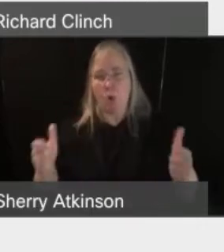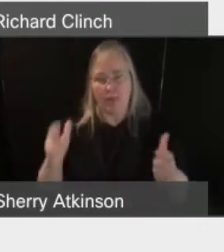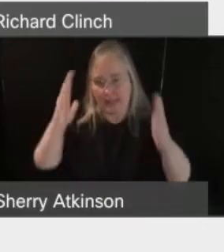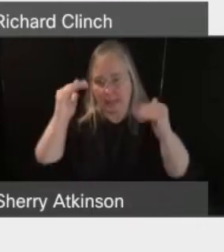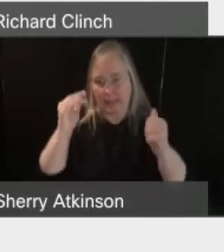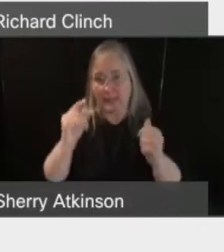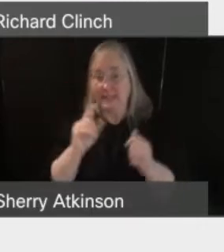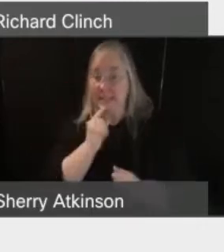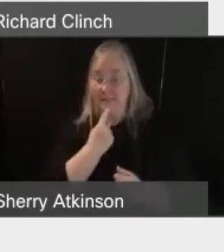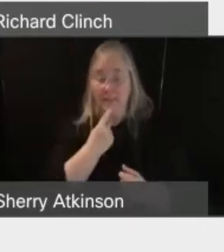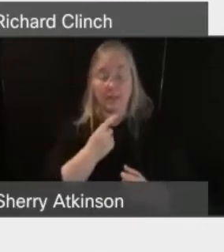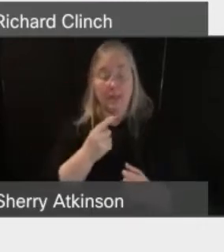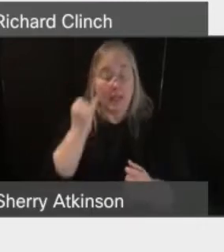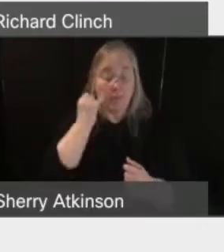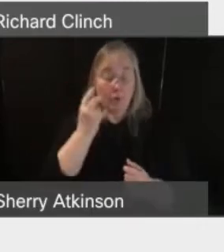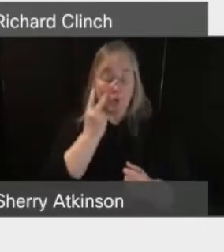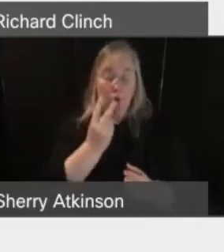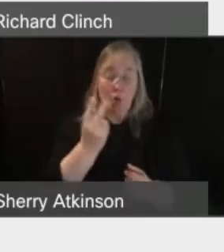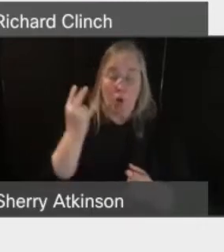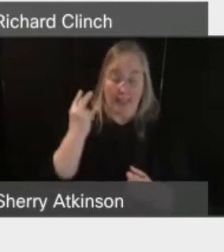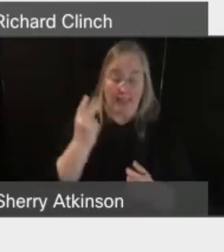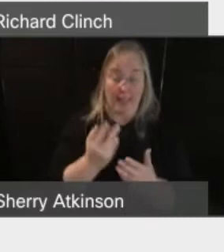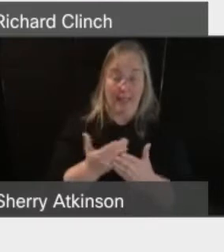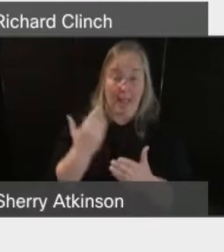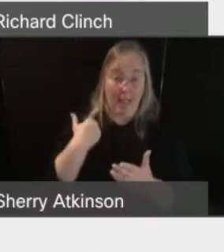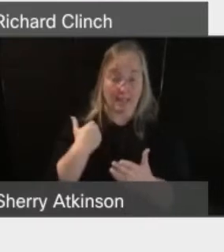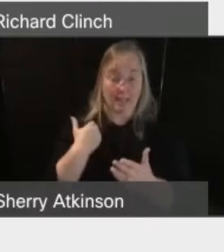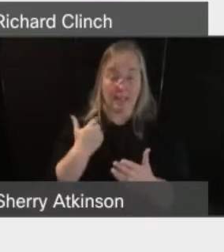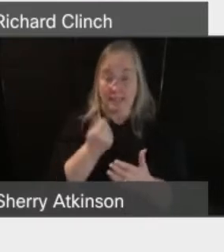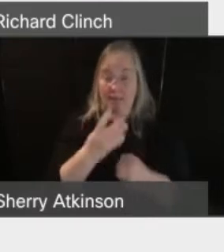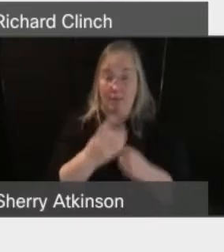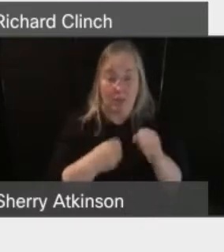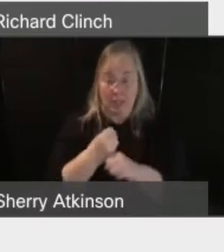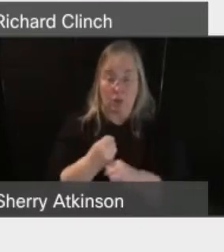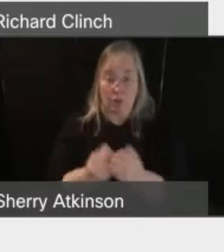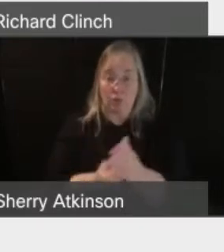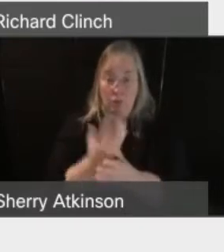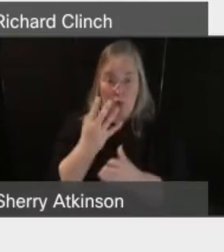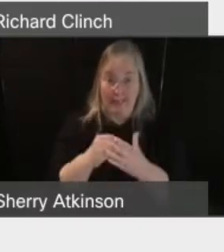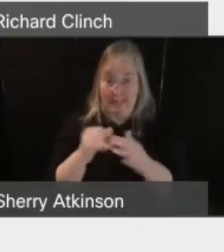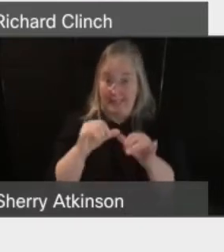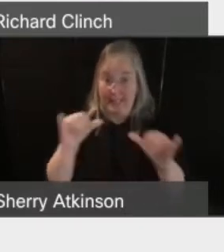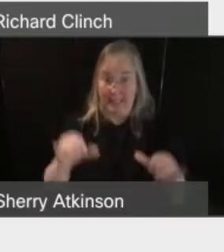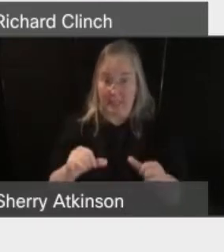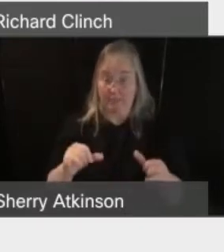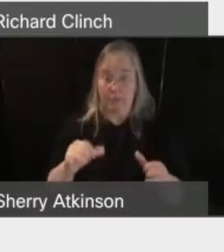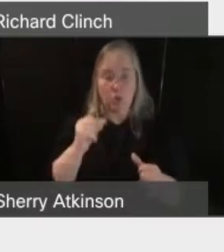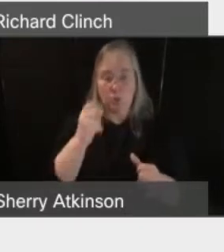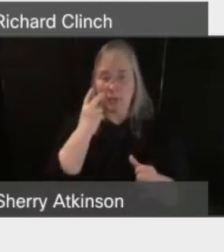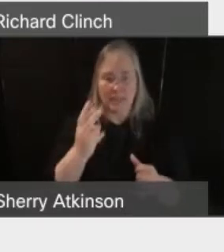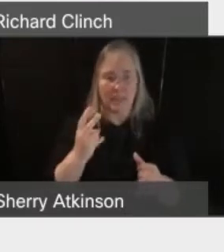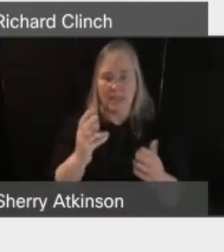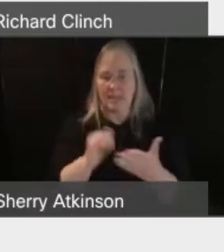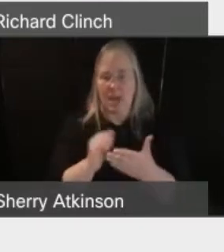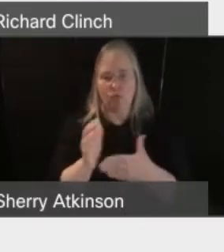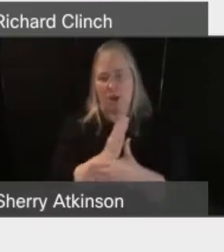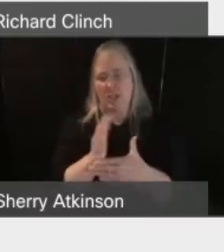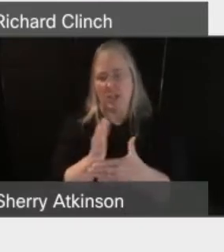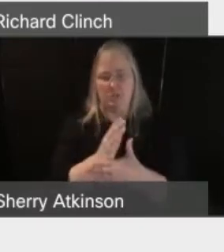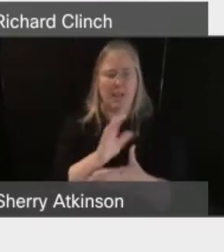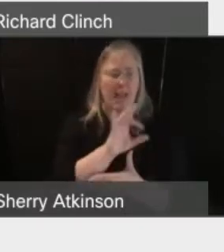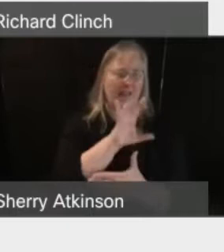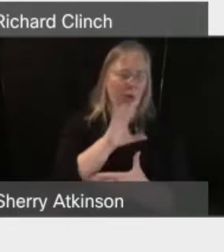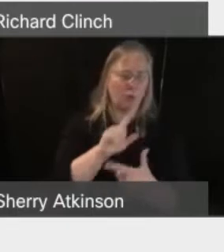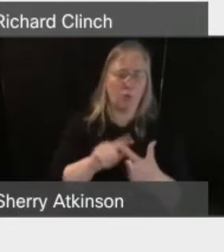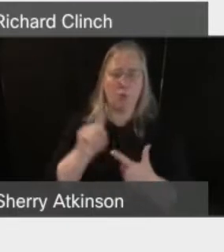at the last several years of growth in the system, you'll see ranges from 800 to 1,000